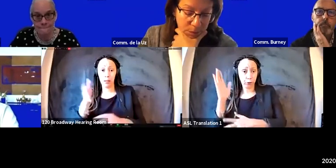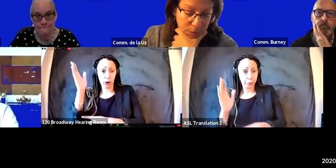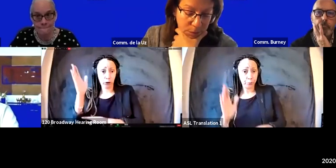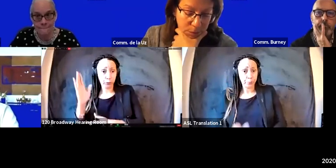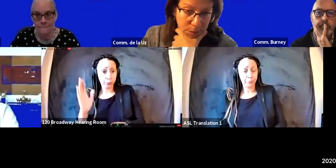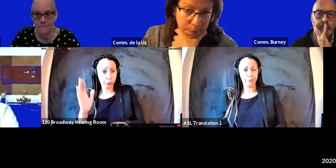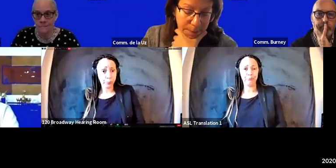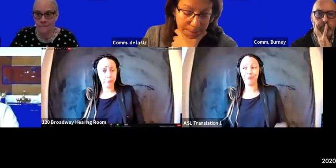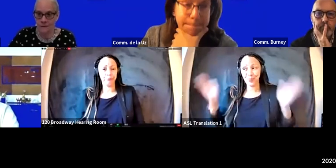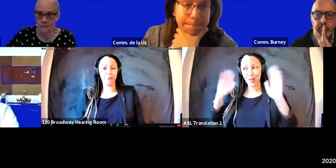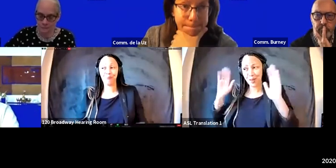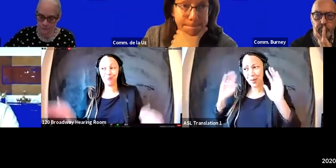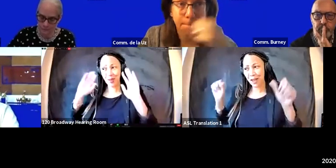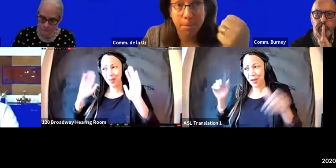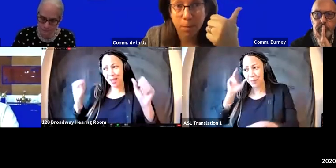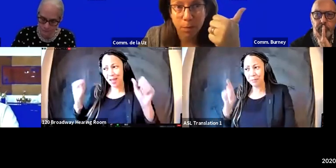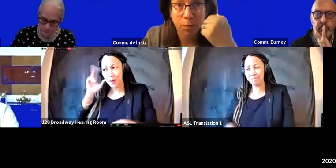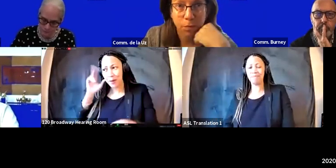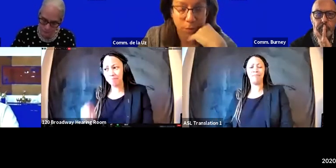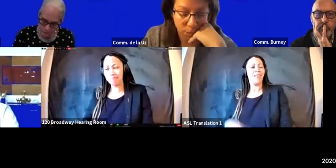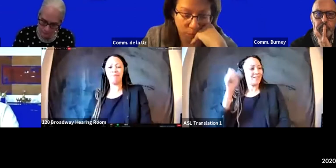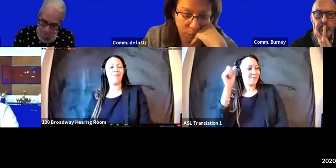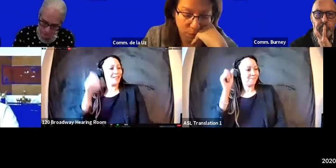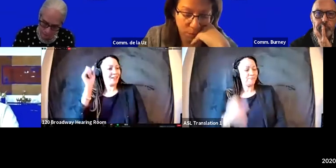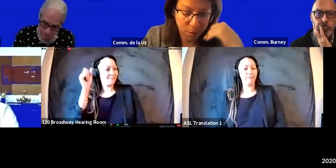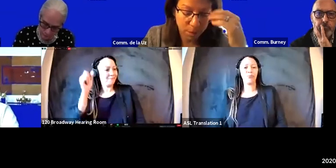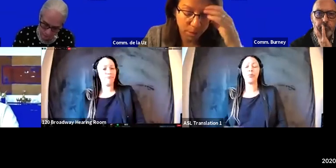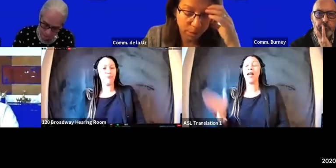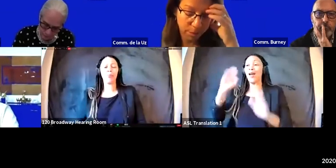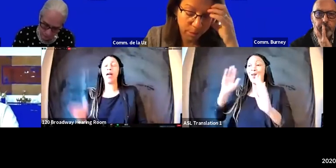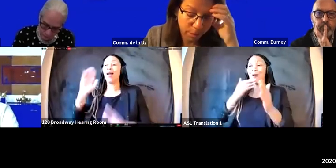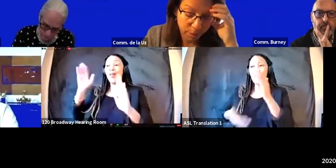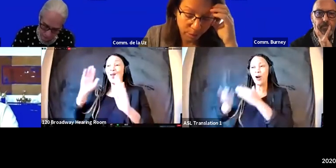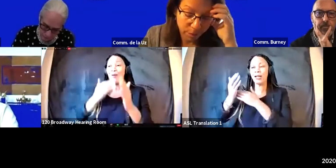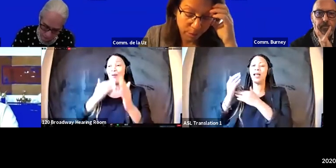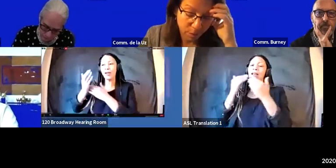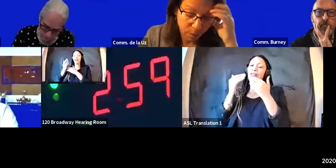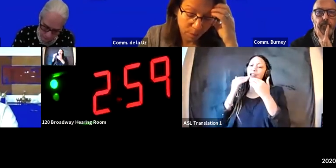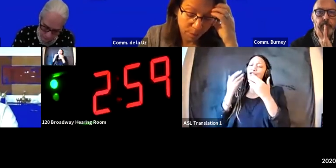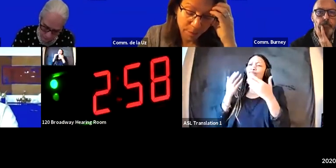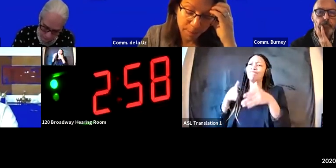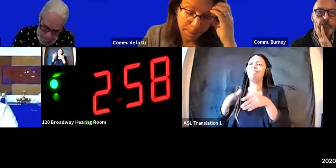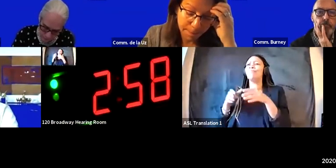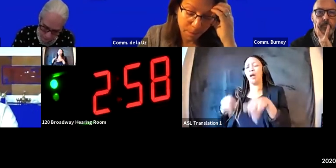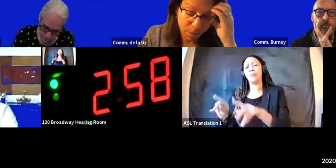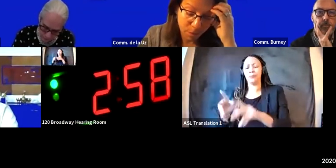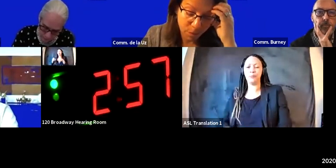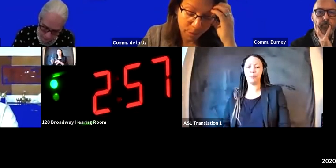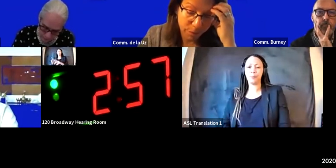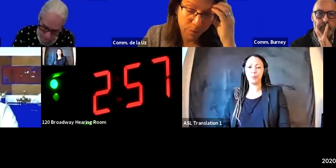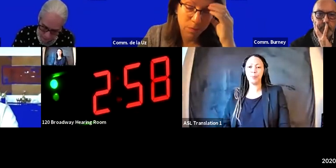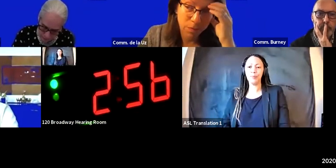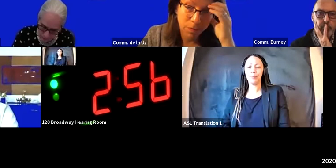Hello, do you hear me? Yes. Okay, hello, good morning. Thank you for giving me the floor. So I just like to